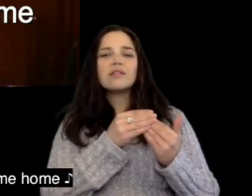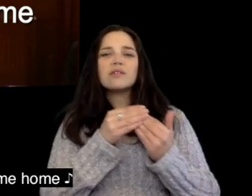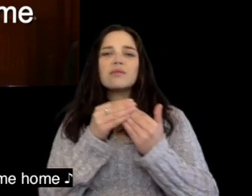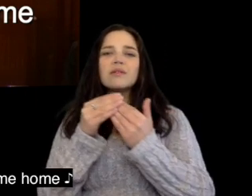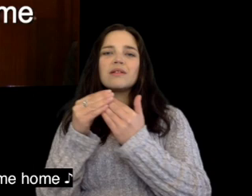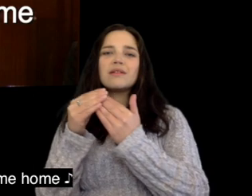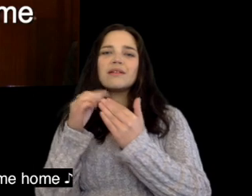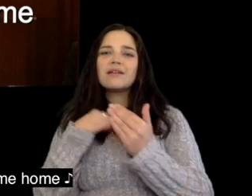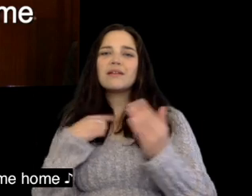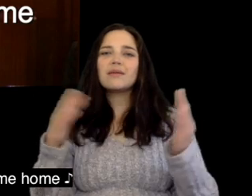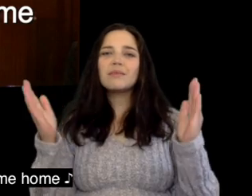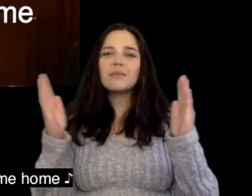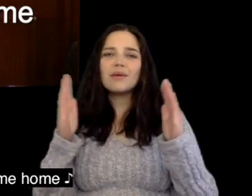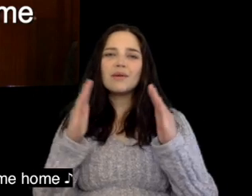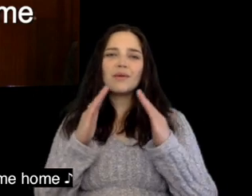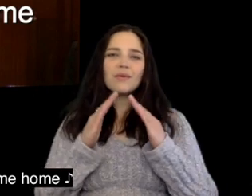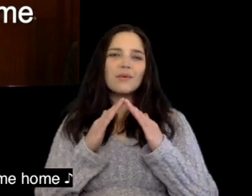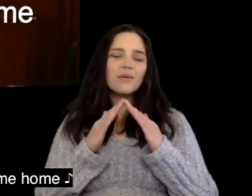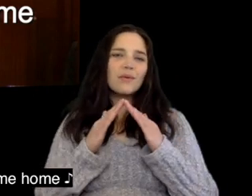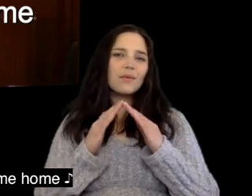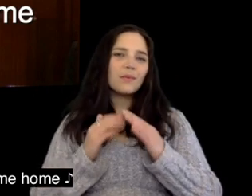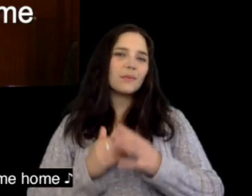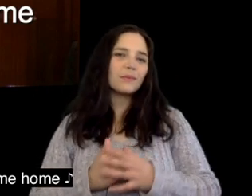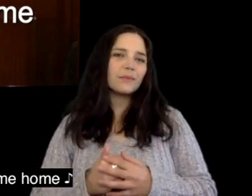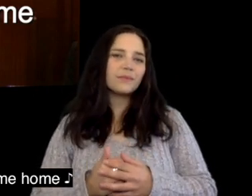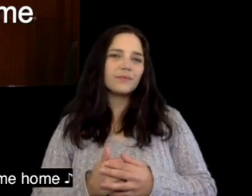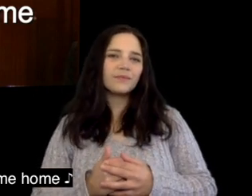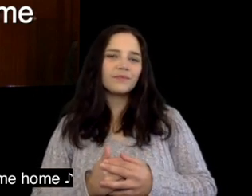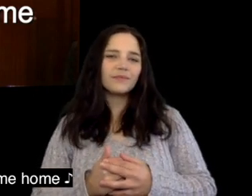Your goodness will lead me